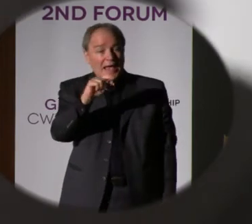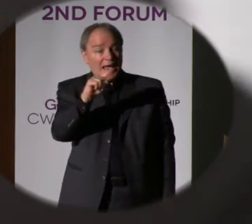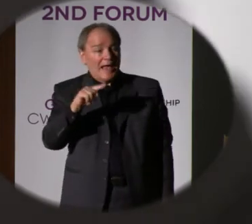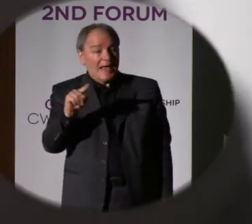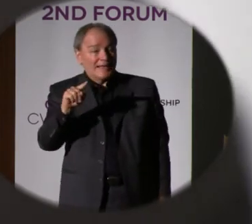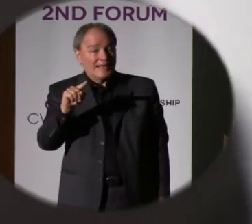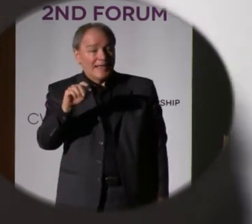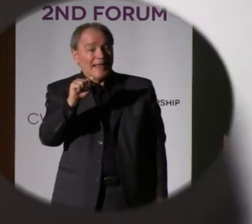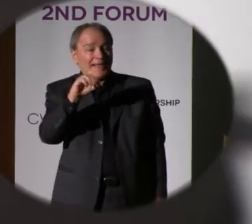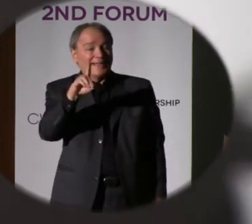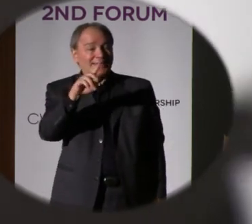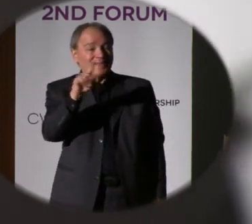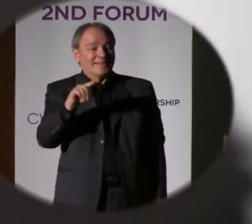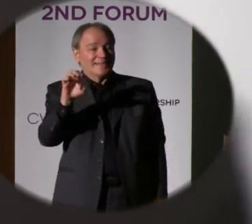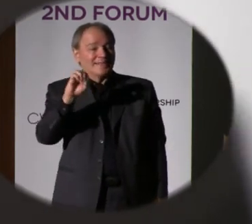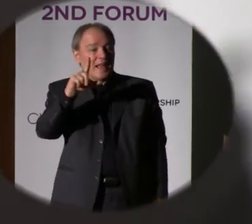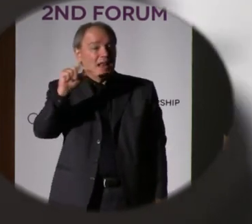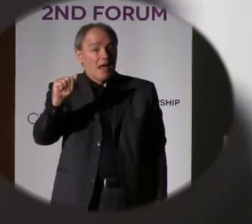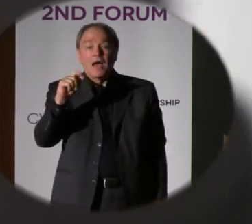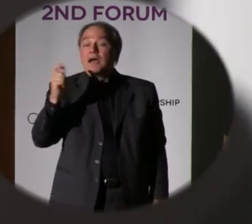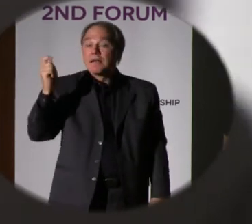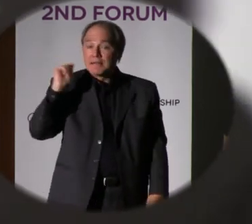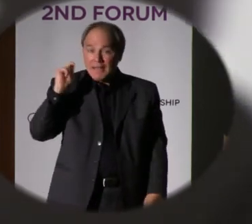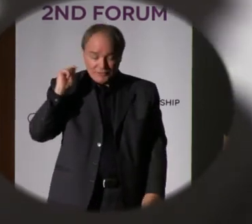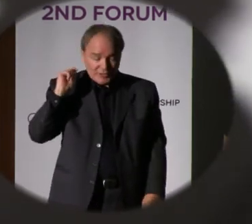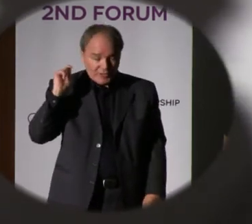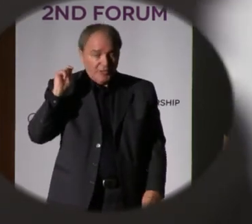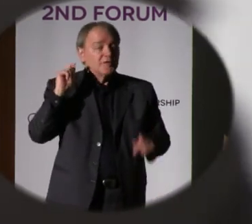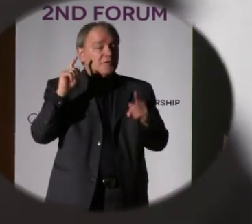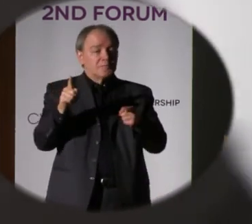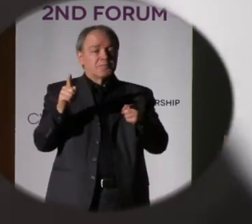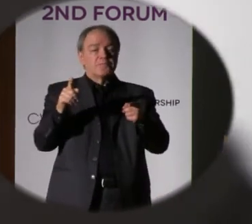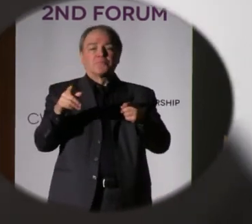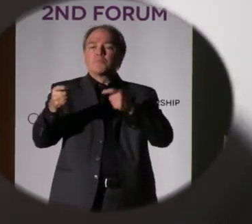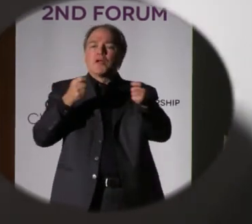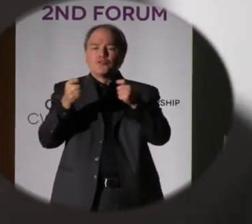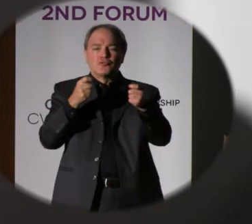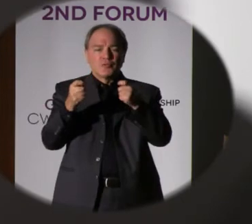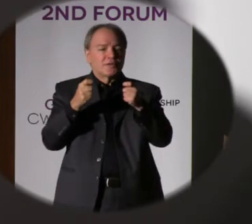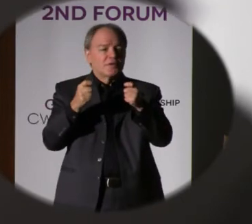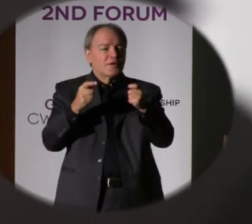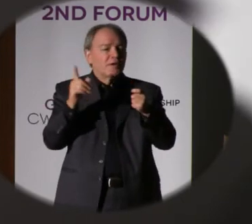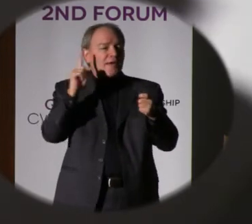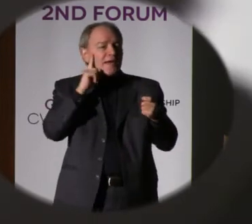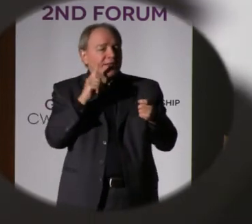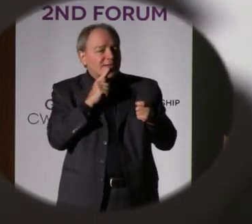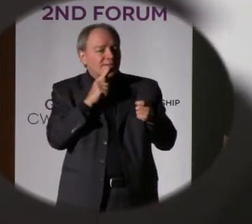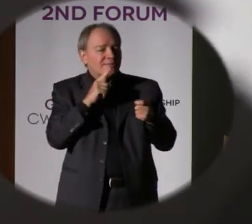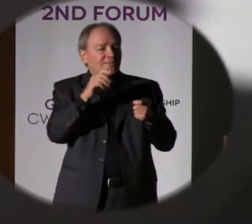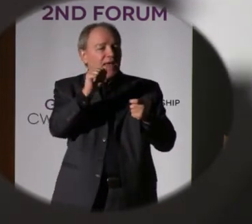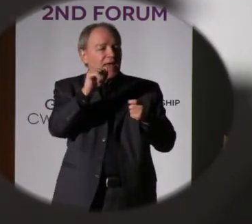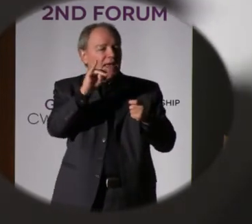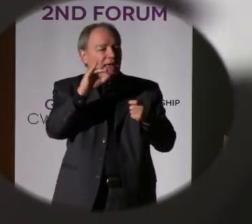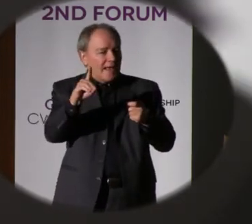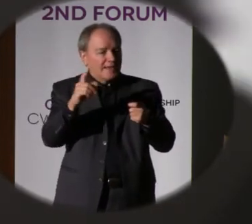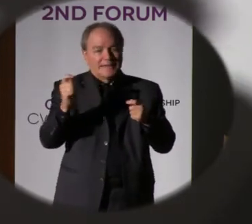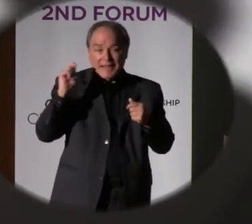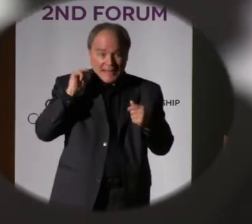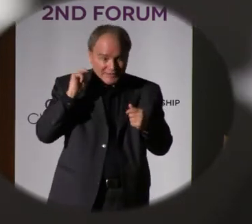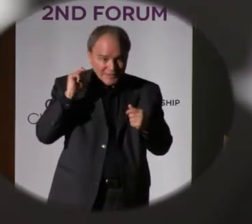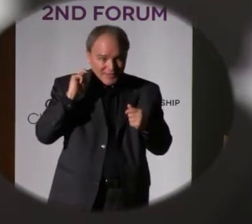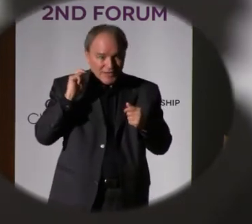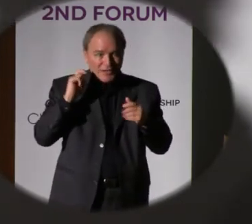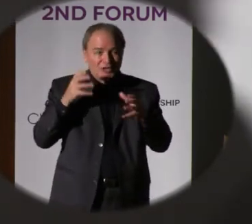from Kenya, who's Regional Director for East and West Africa for the Deaf AidKenya Society, and he will tell